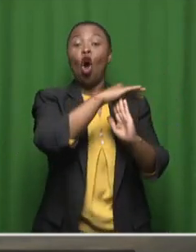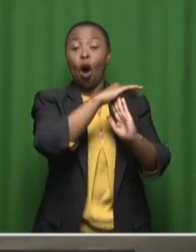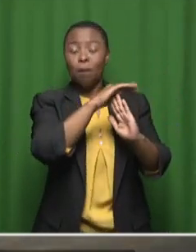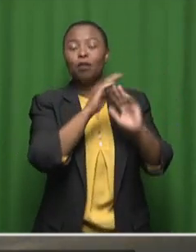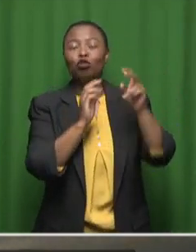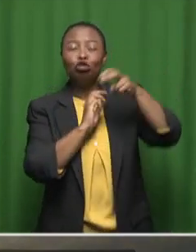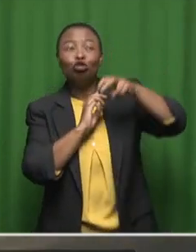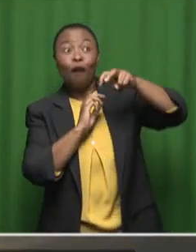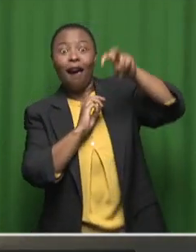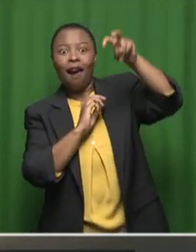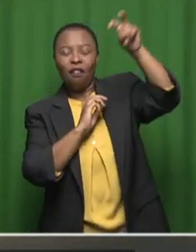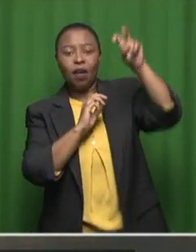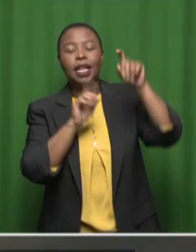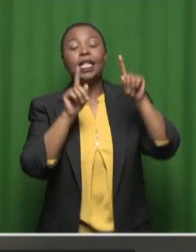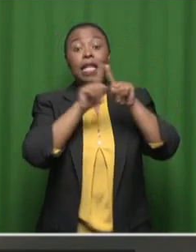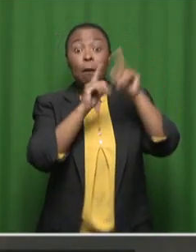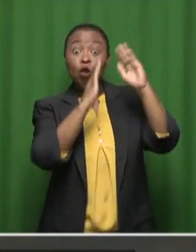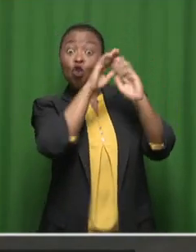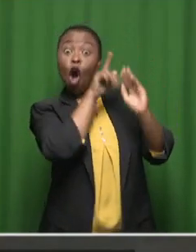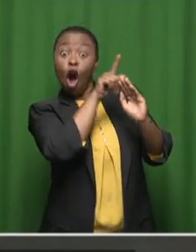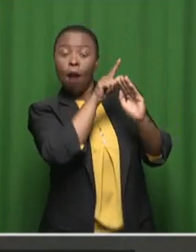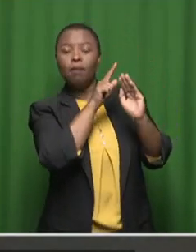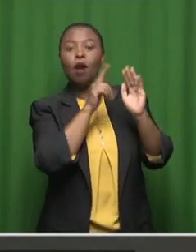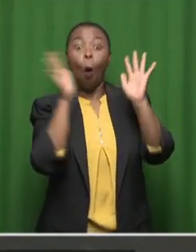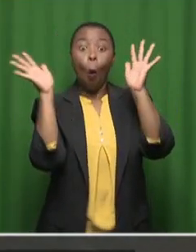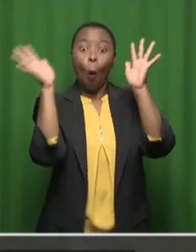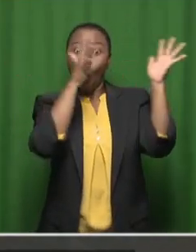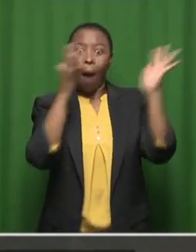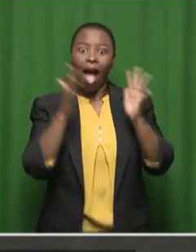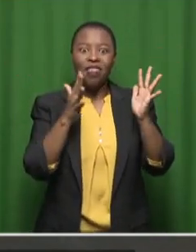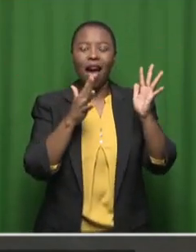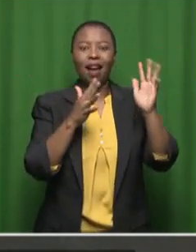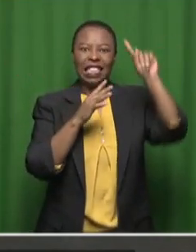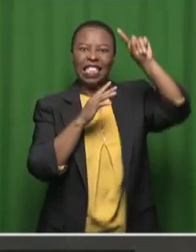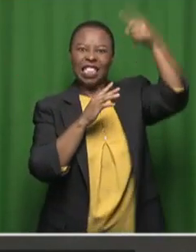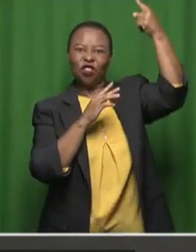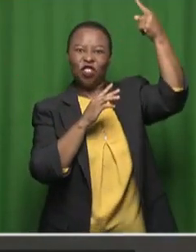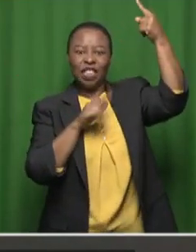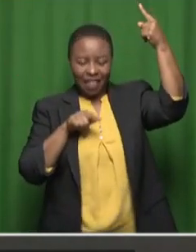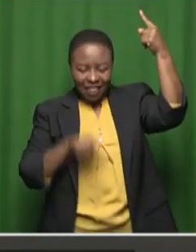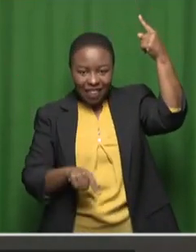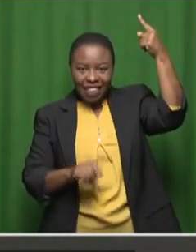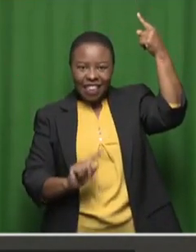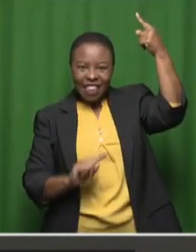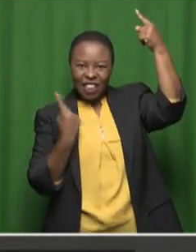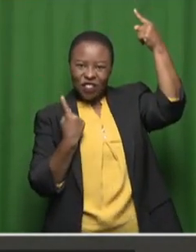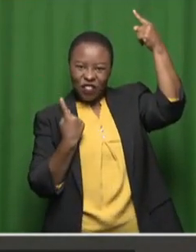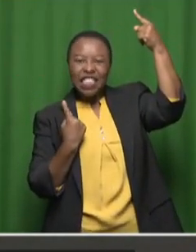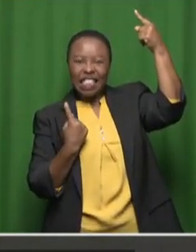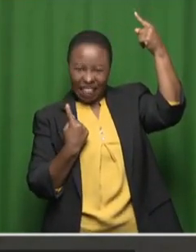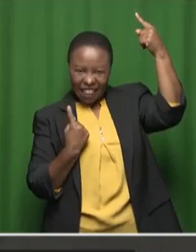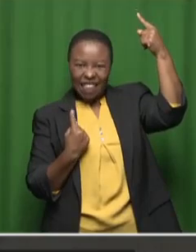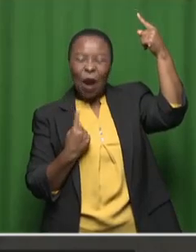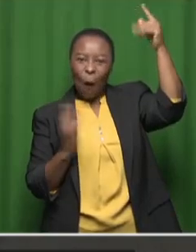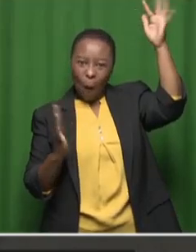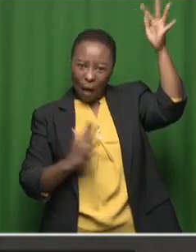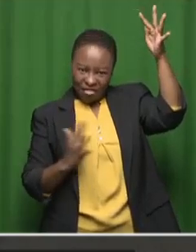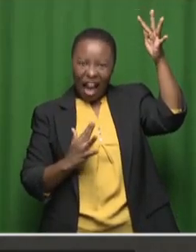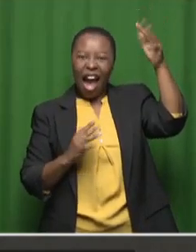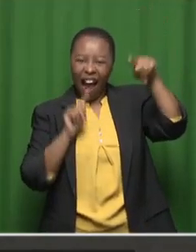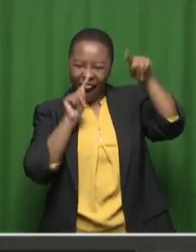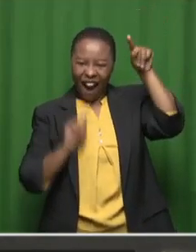Yeah. And weather conditions here at the top can be very different to what it is at the bottom. We encourage visitors, especially this time of the